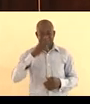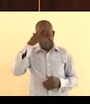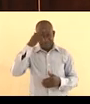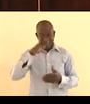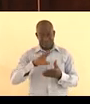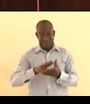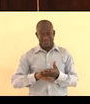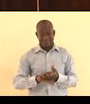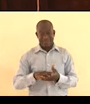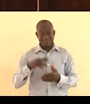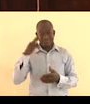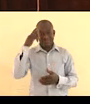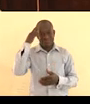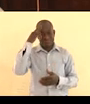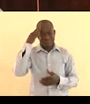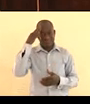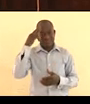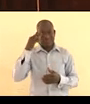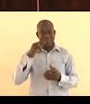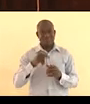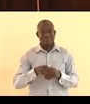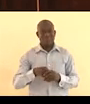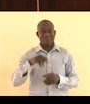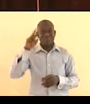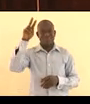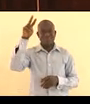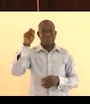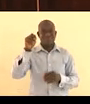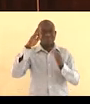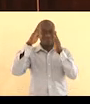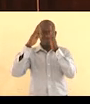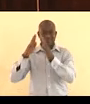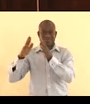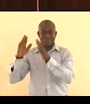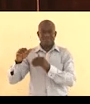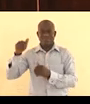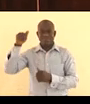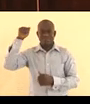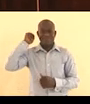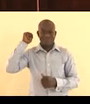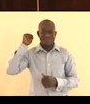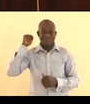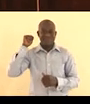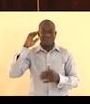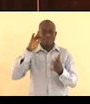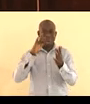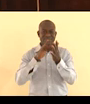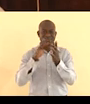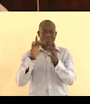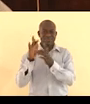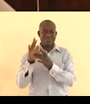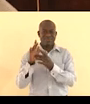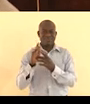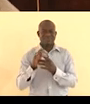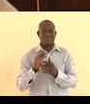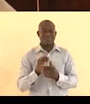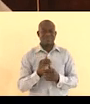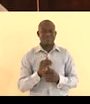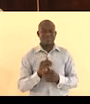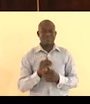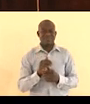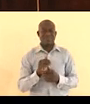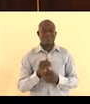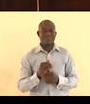I believe the reason the Nazareth, people of Nazareth rejected Jesus